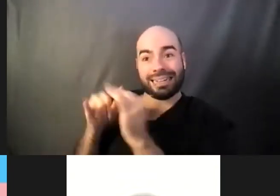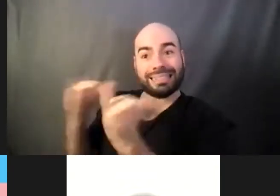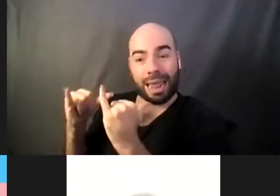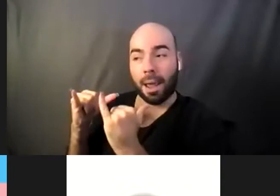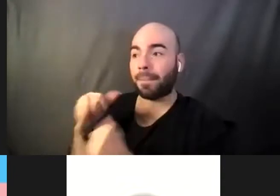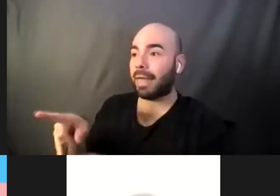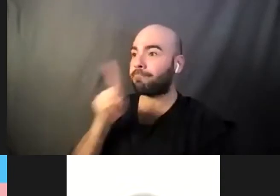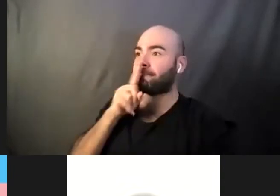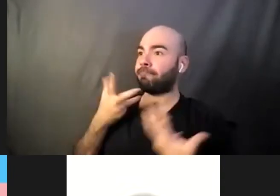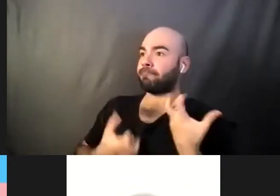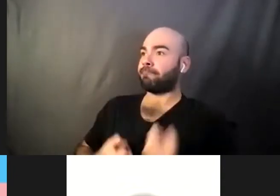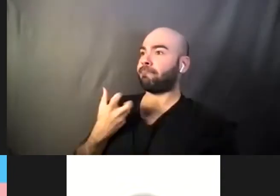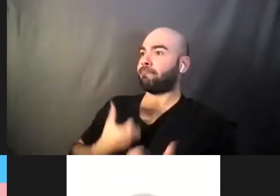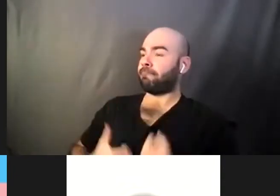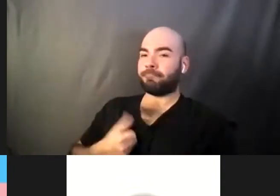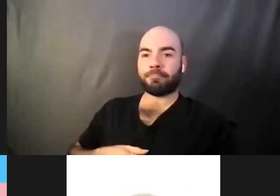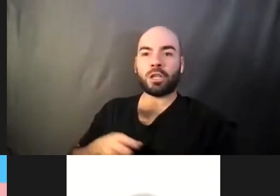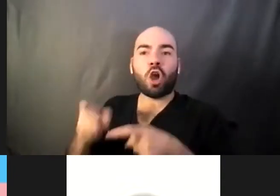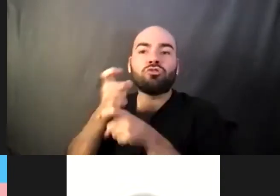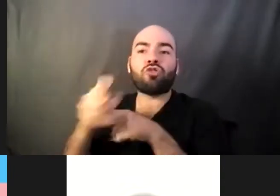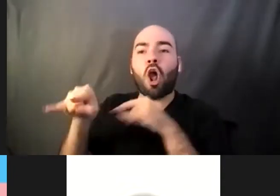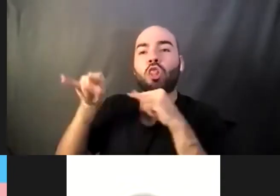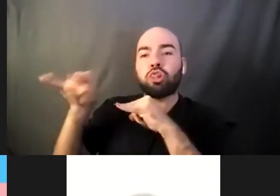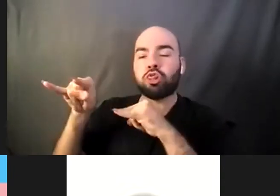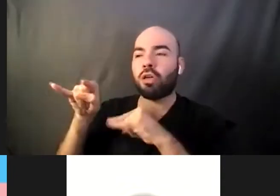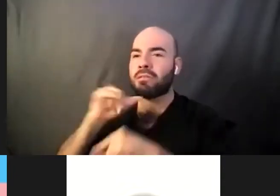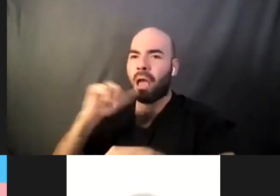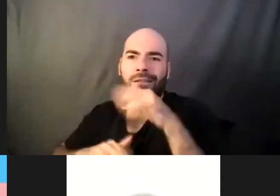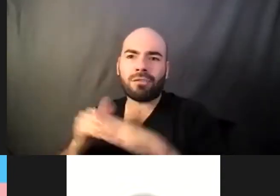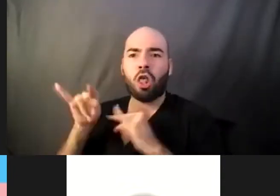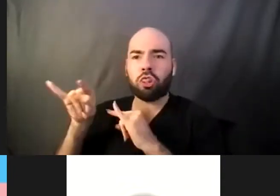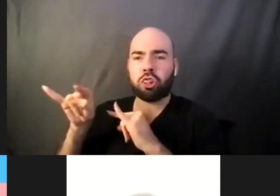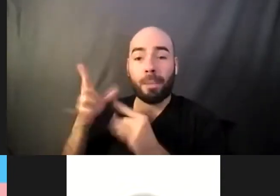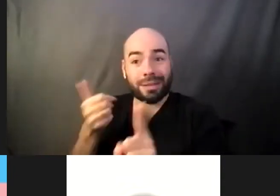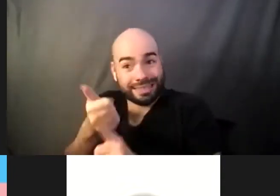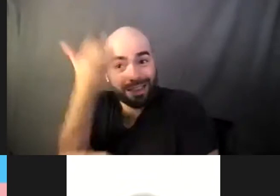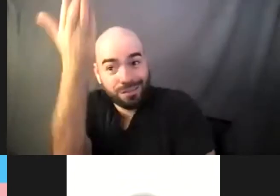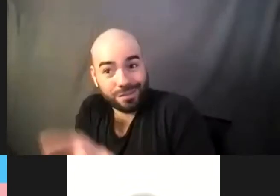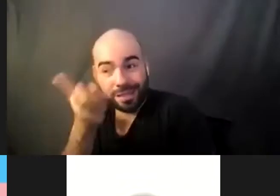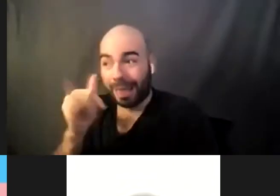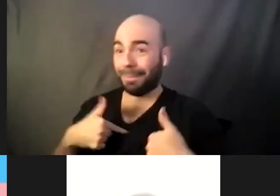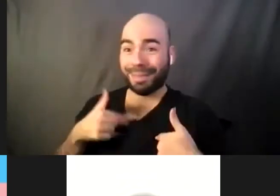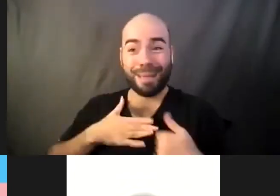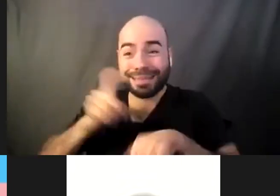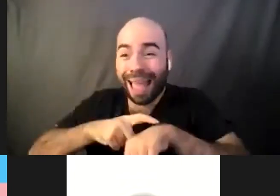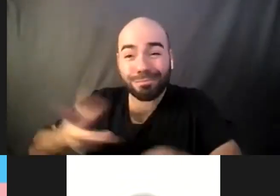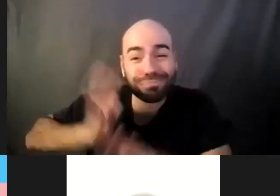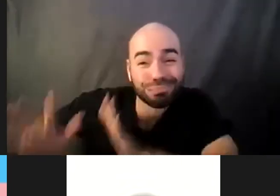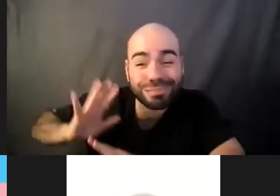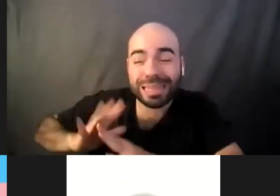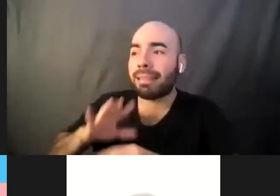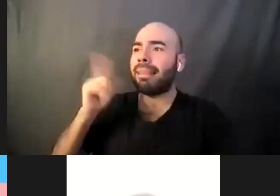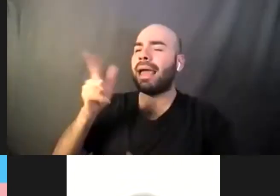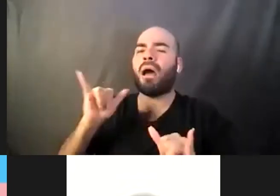not affirming, that you are laughing at jokes, that you are making feel uncomfortable, or you might identify this way like myself and not realize it until a bunch of years